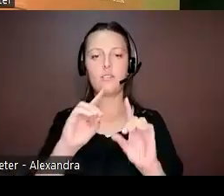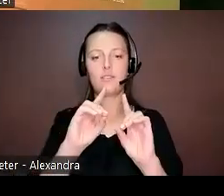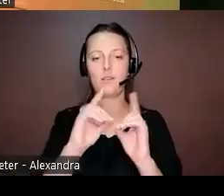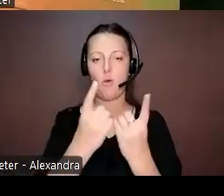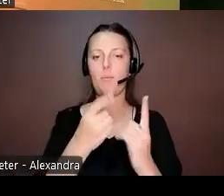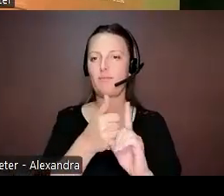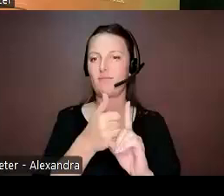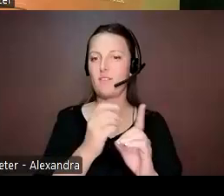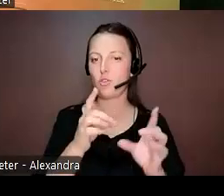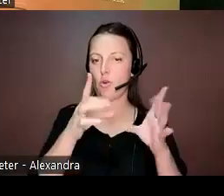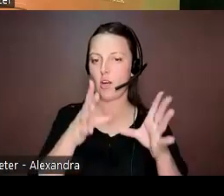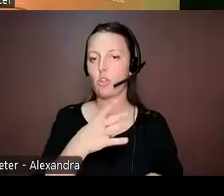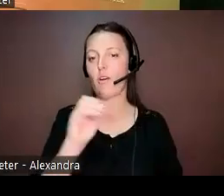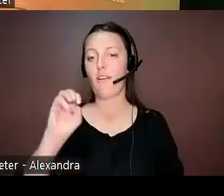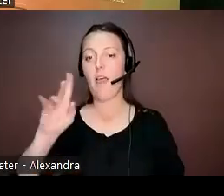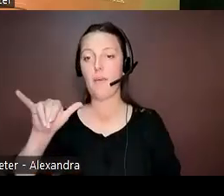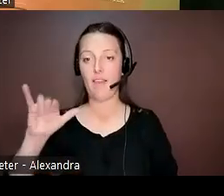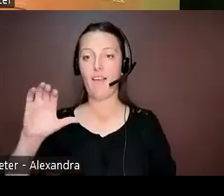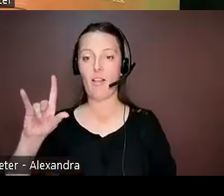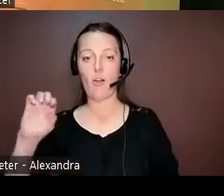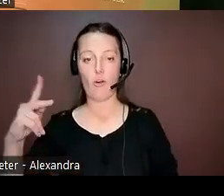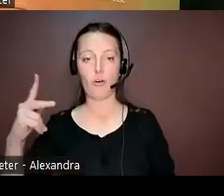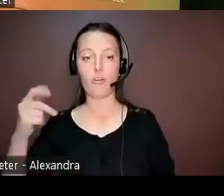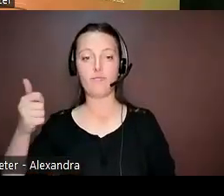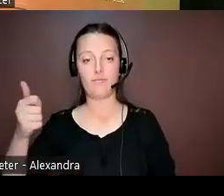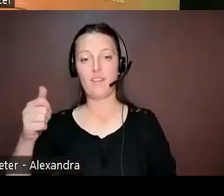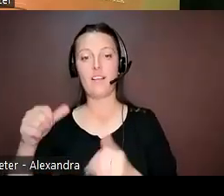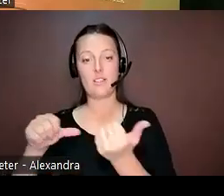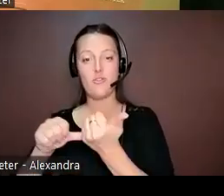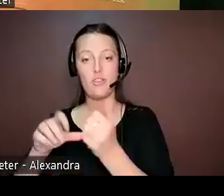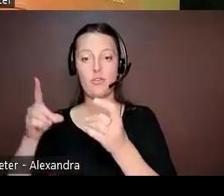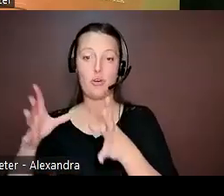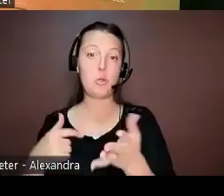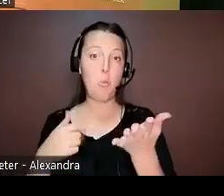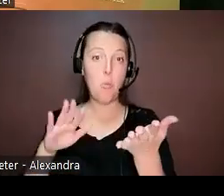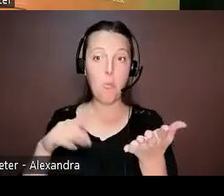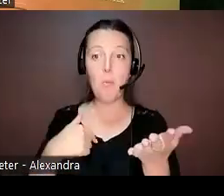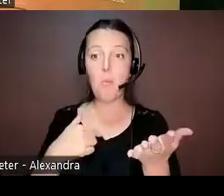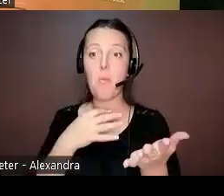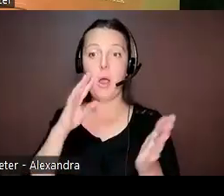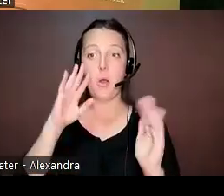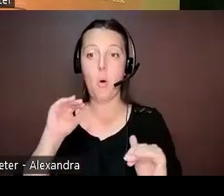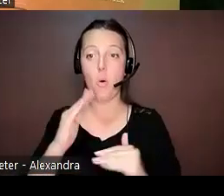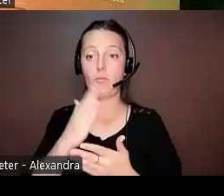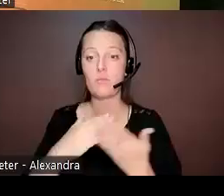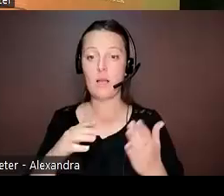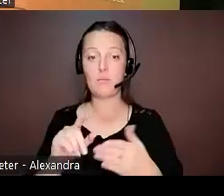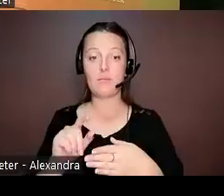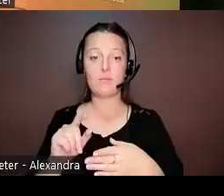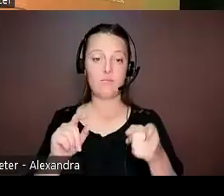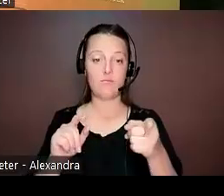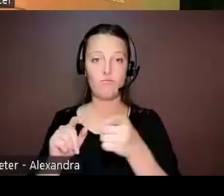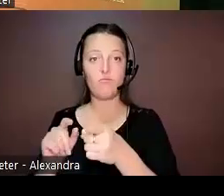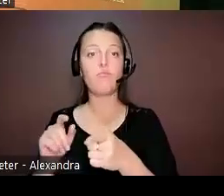I wonder, I hope that some of our trainees take interest in this, and because we do have slots available.